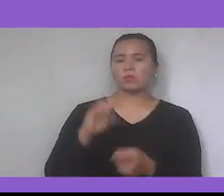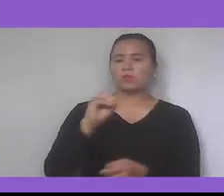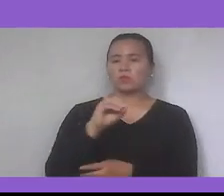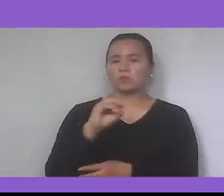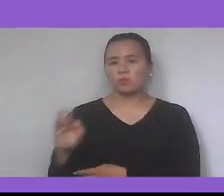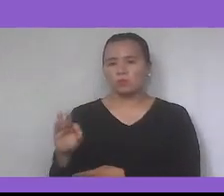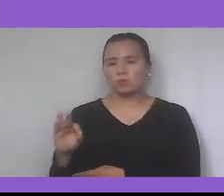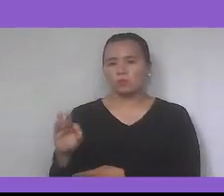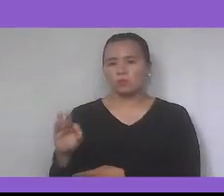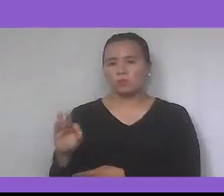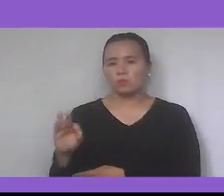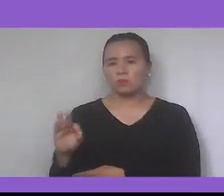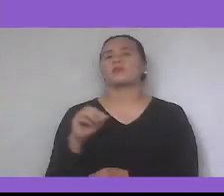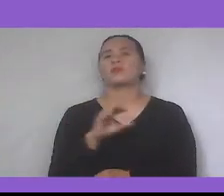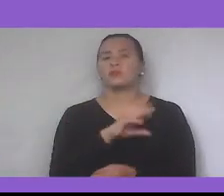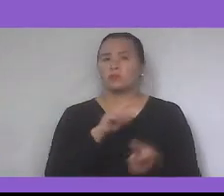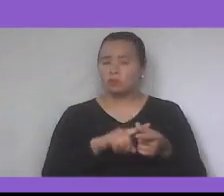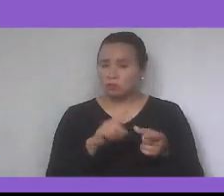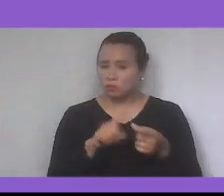on or off.